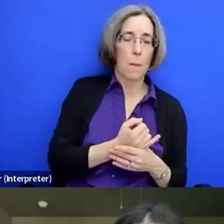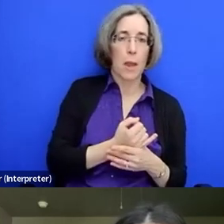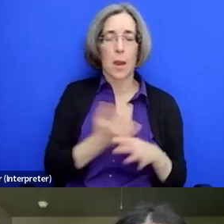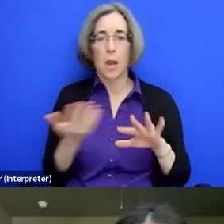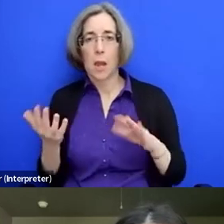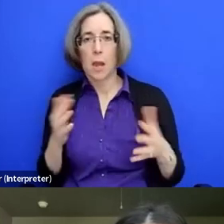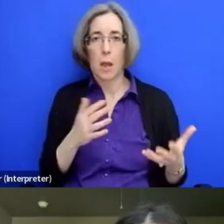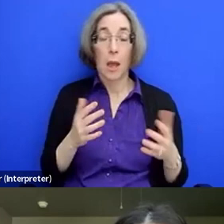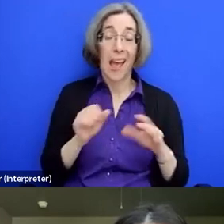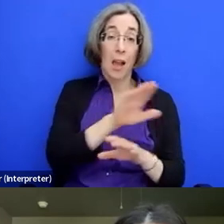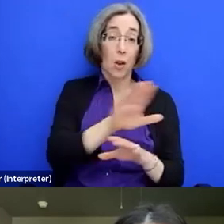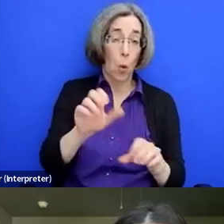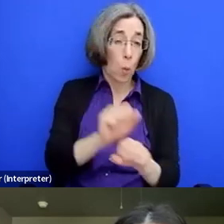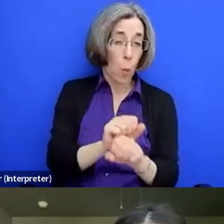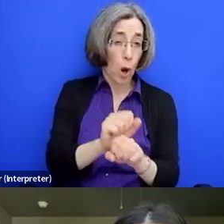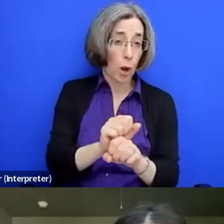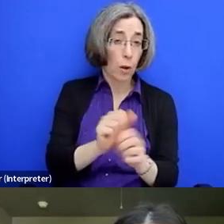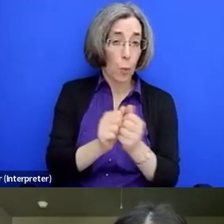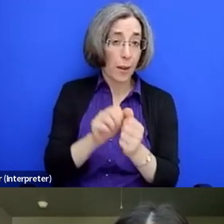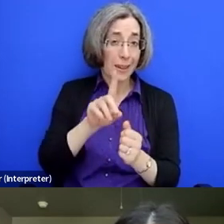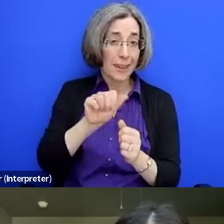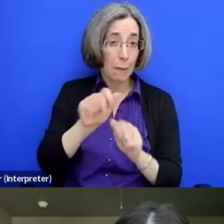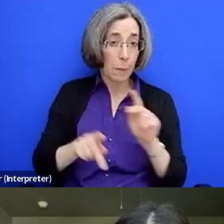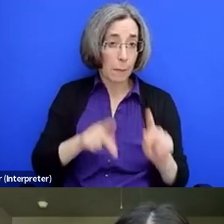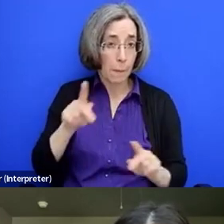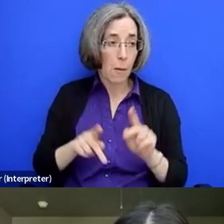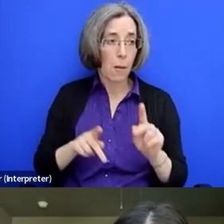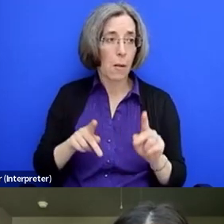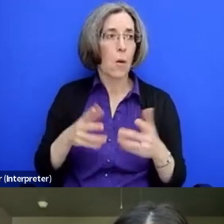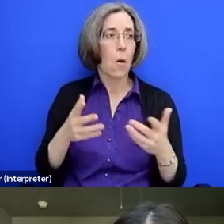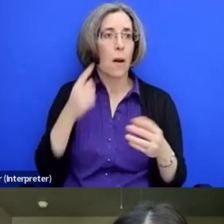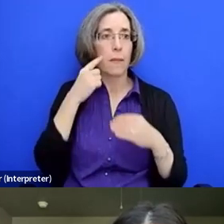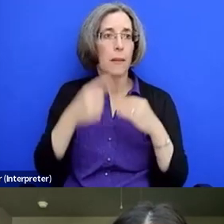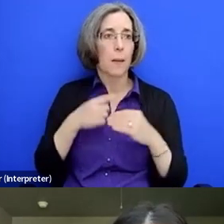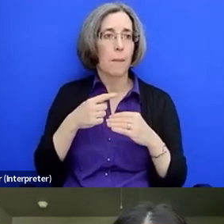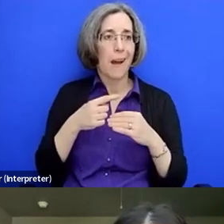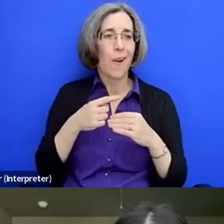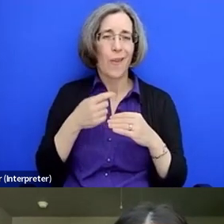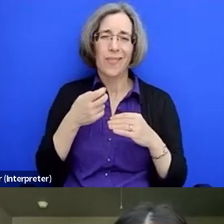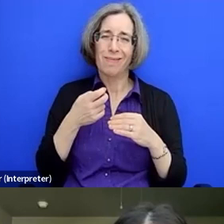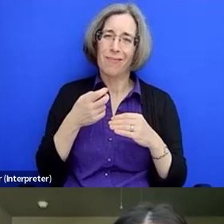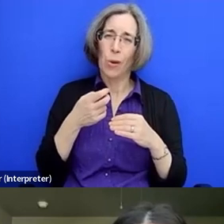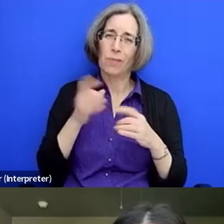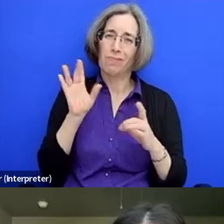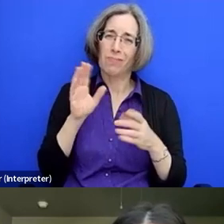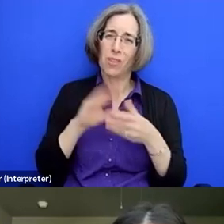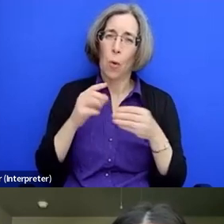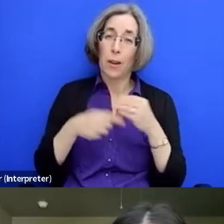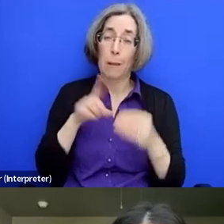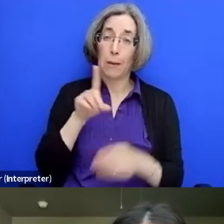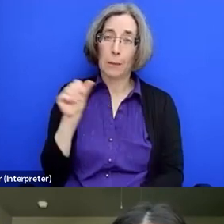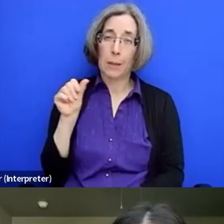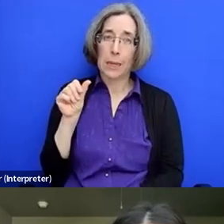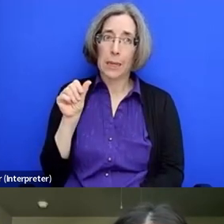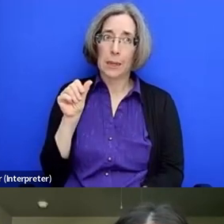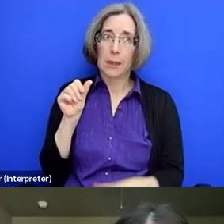in working with disabled people or thinking about kind of the difficult stories that we tell about disability, you know,